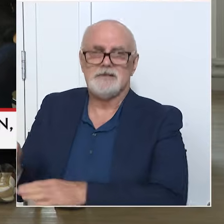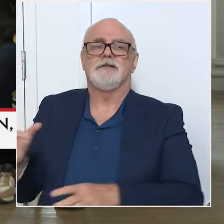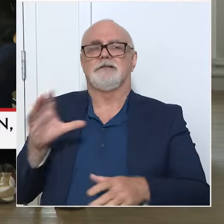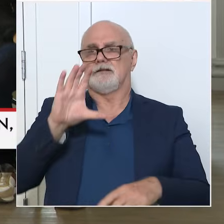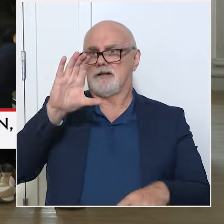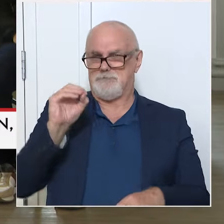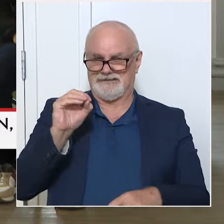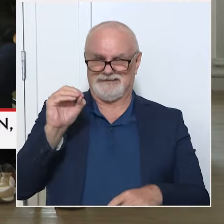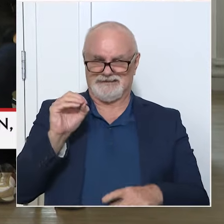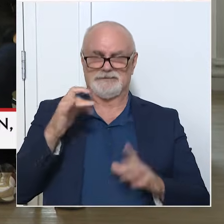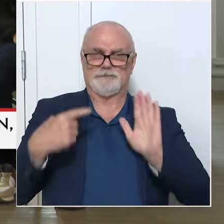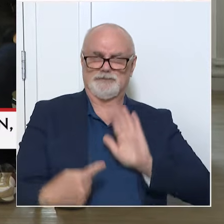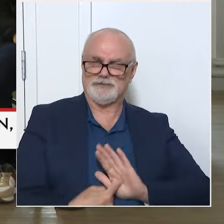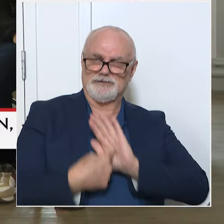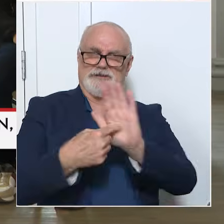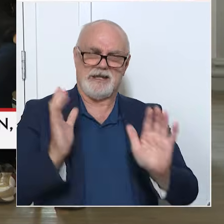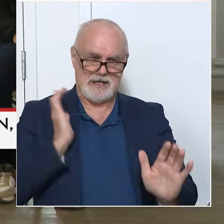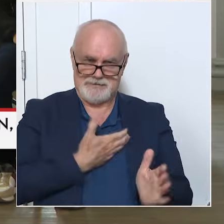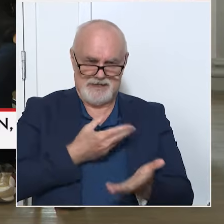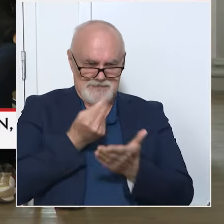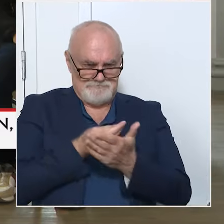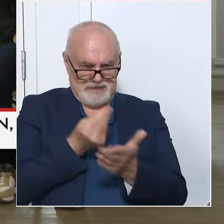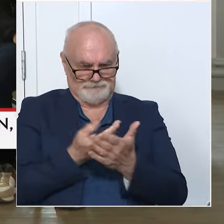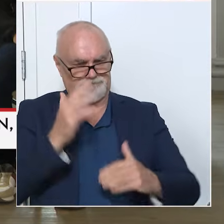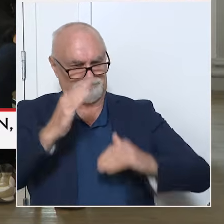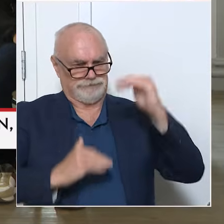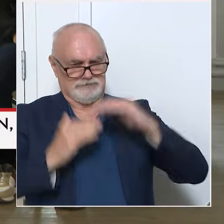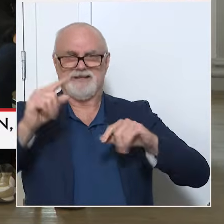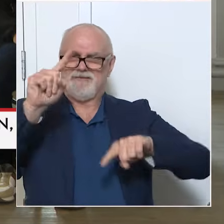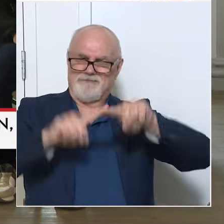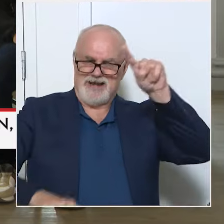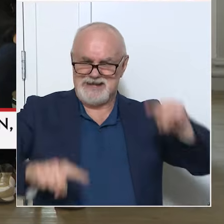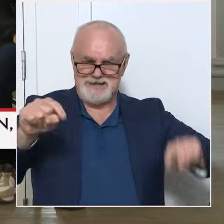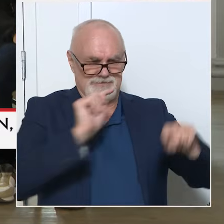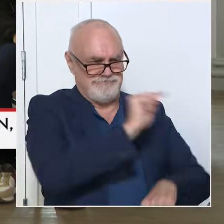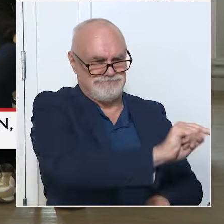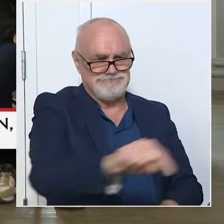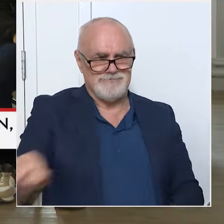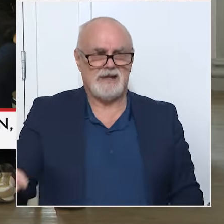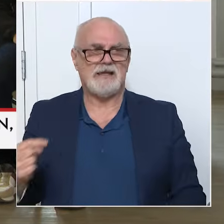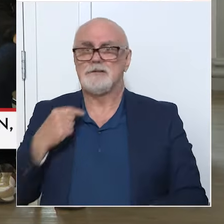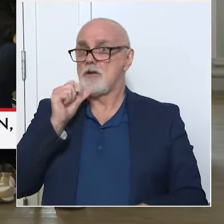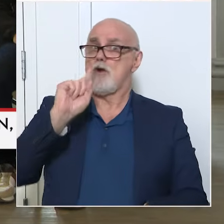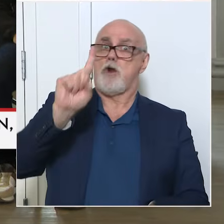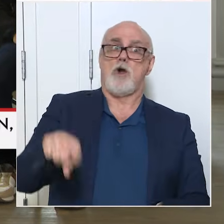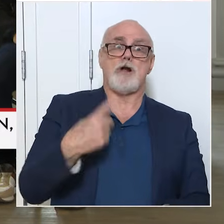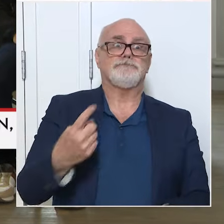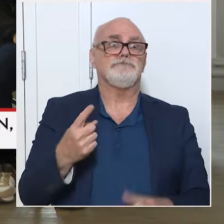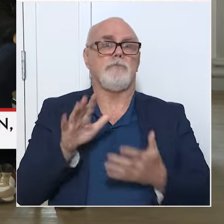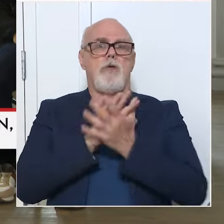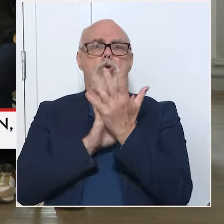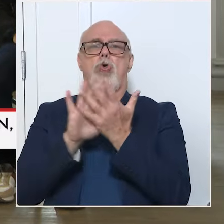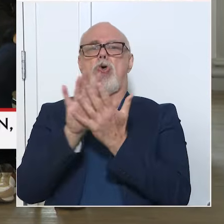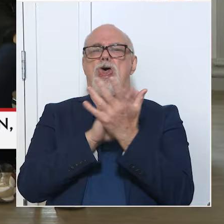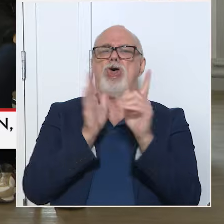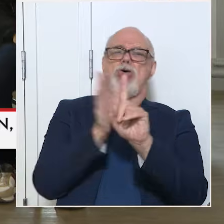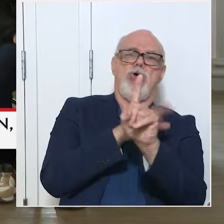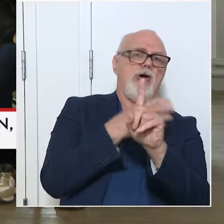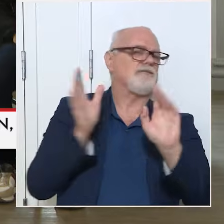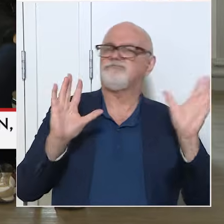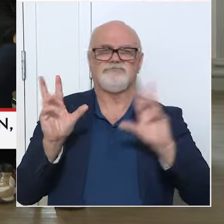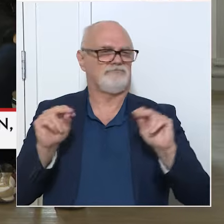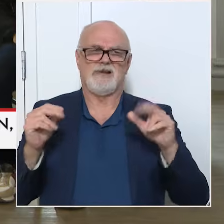DC's economy. And these aren't just abstract industries, they are where the jobs are of tomorrow will be